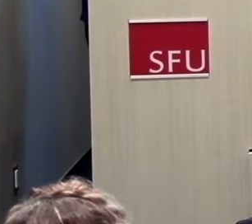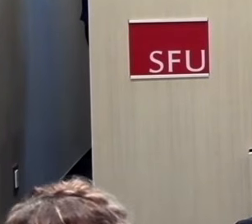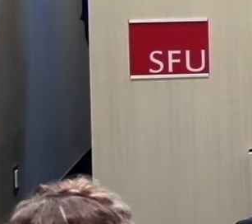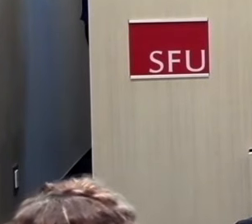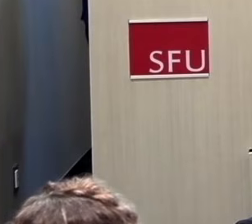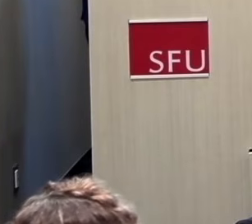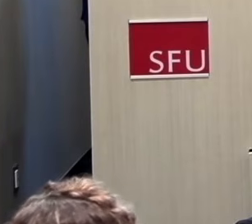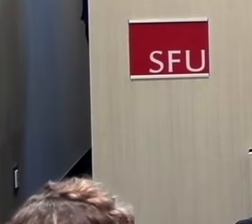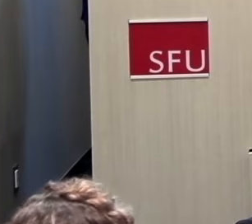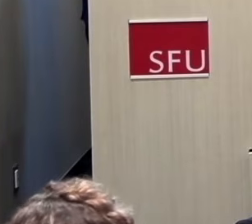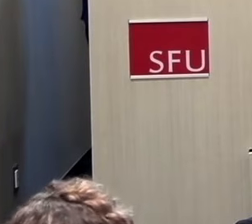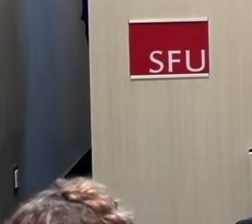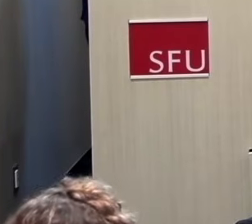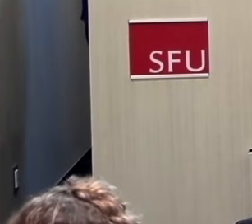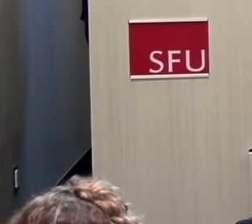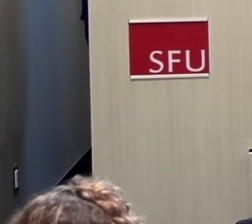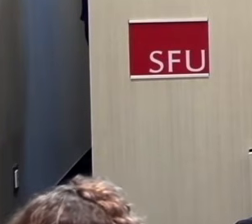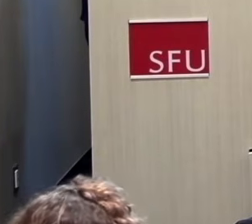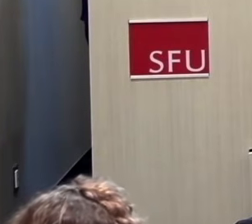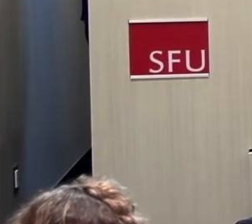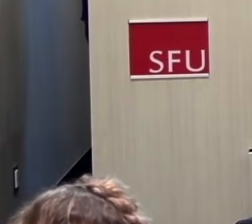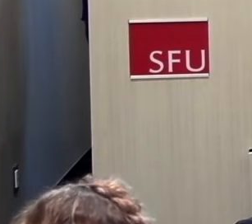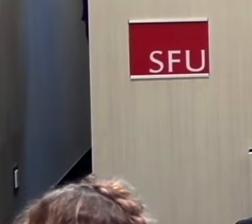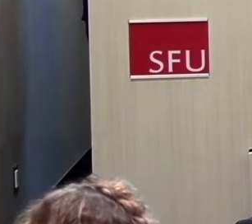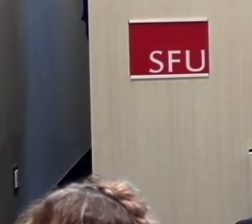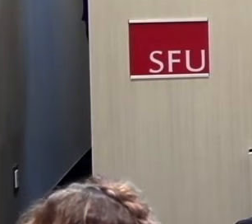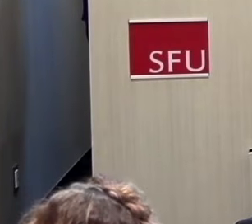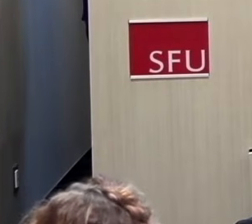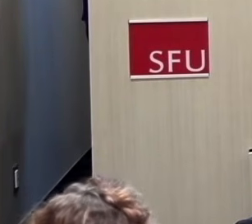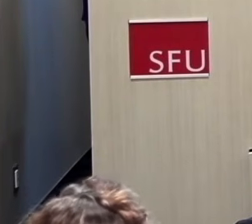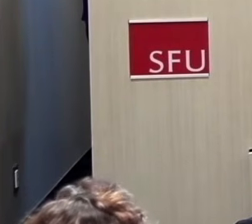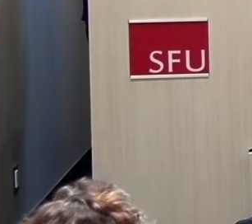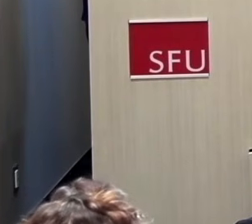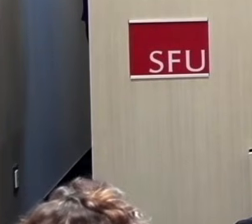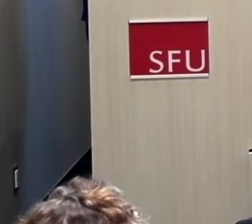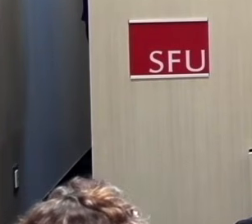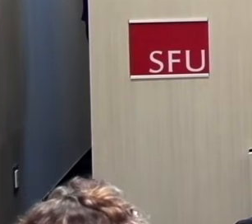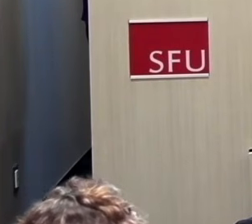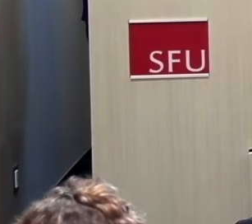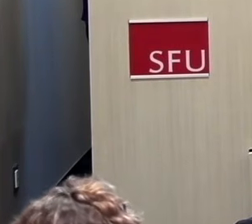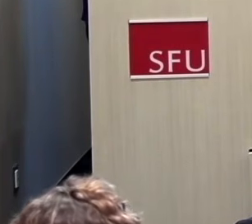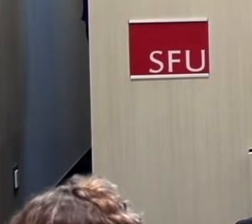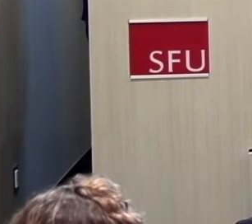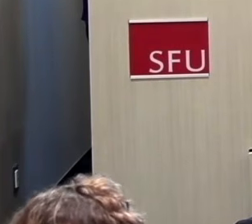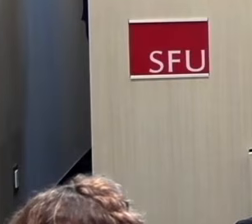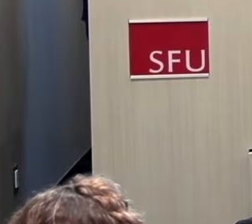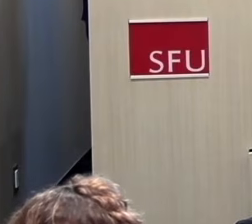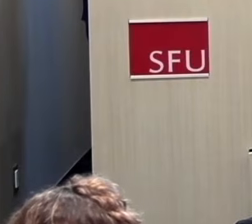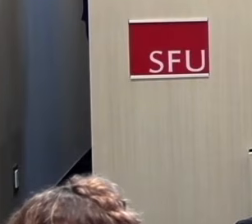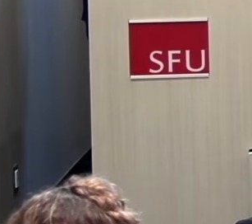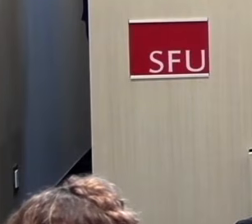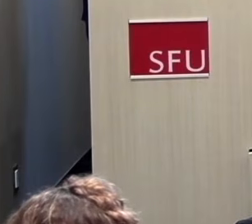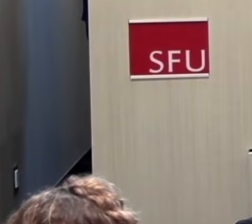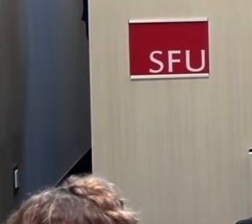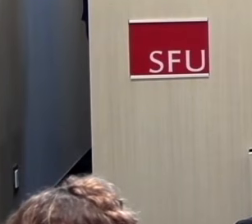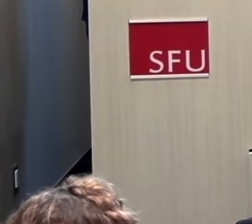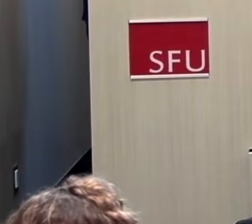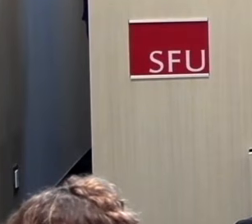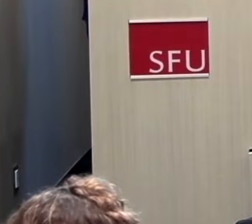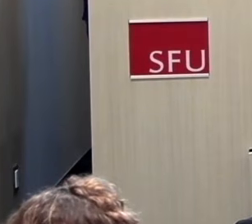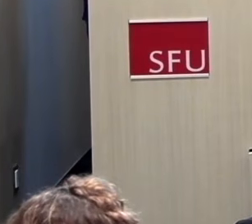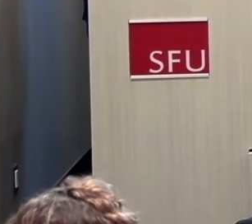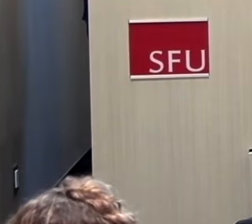algorithms and use it in a different way. So I think what we do can cover that as well. Oh,